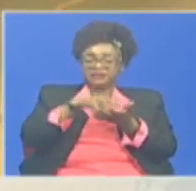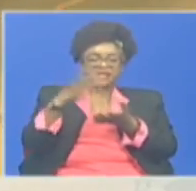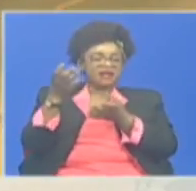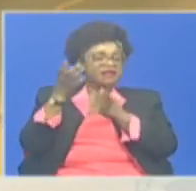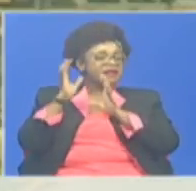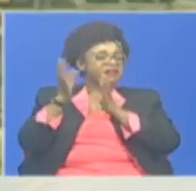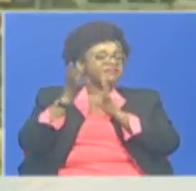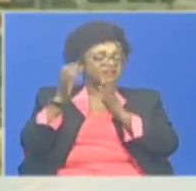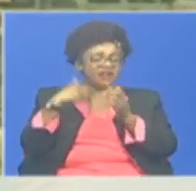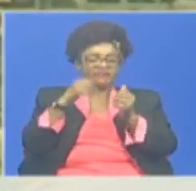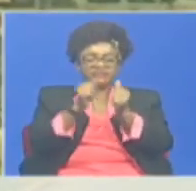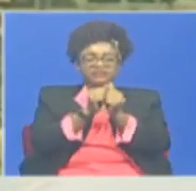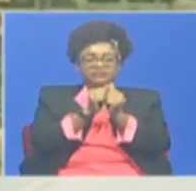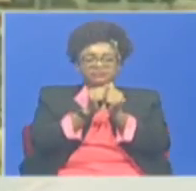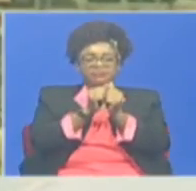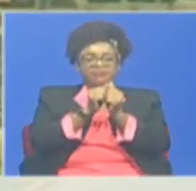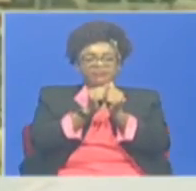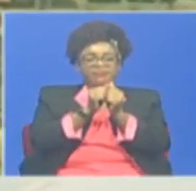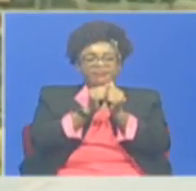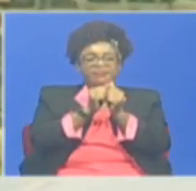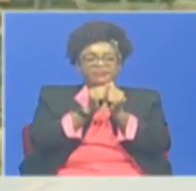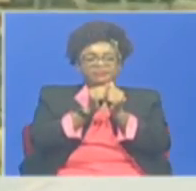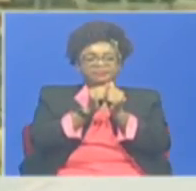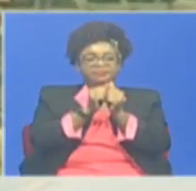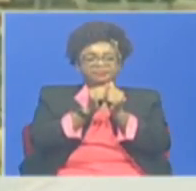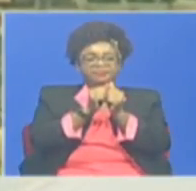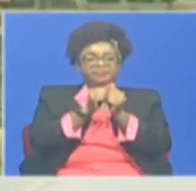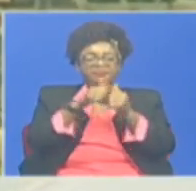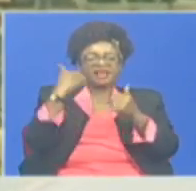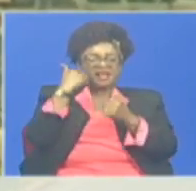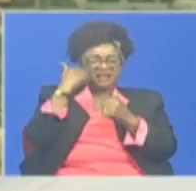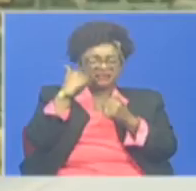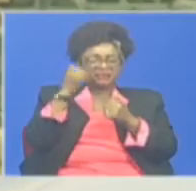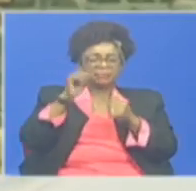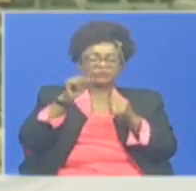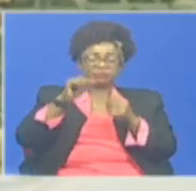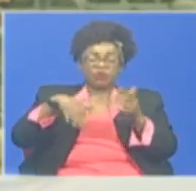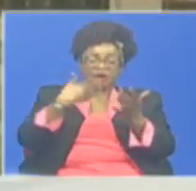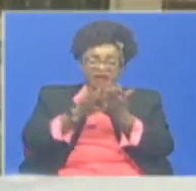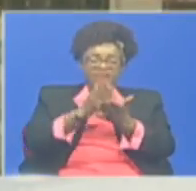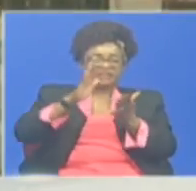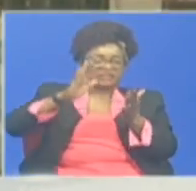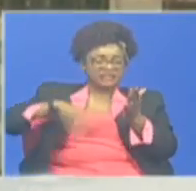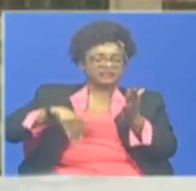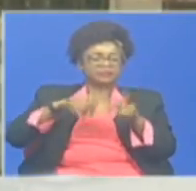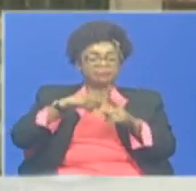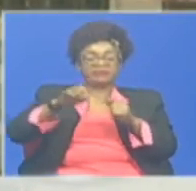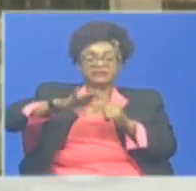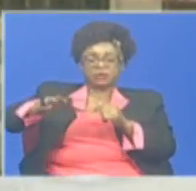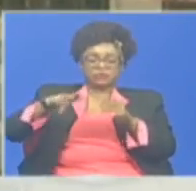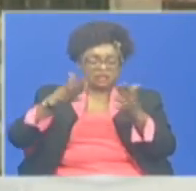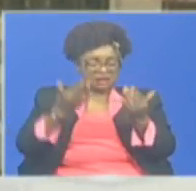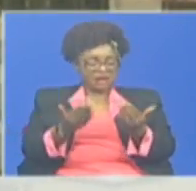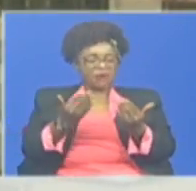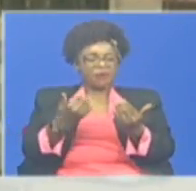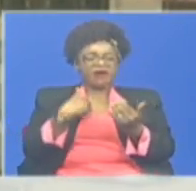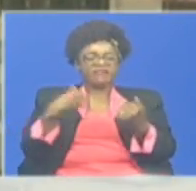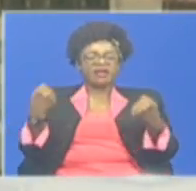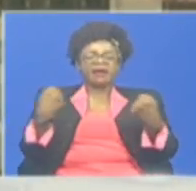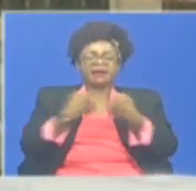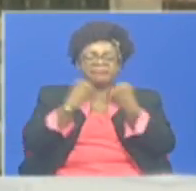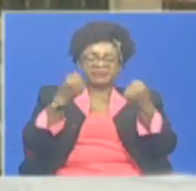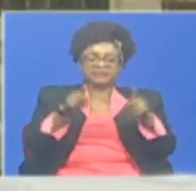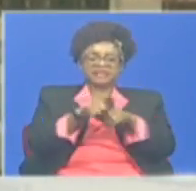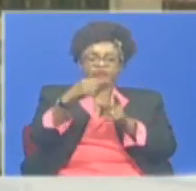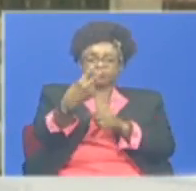10 cases. The wave of illness could have arrived late, but counties are now bracing the impact as 21 of